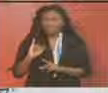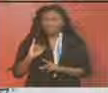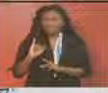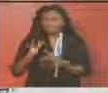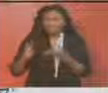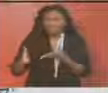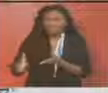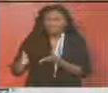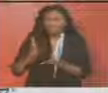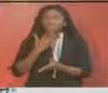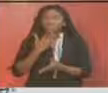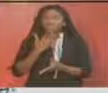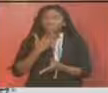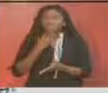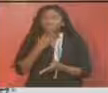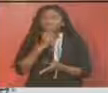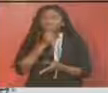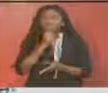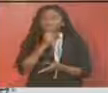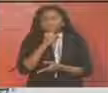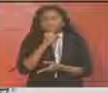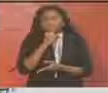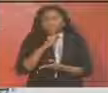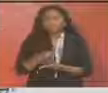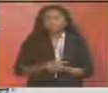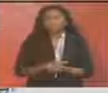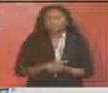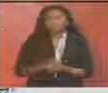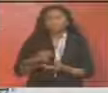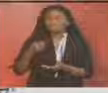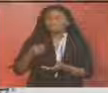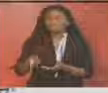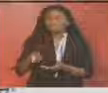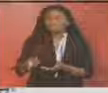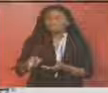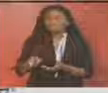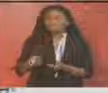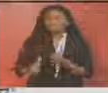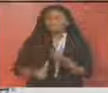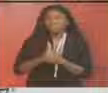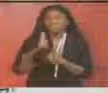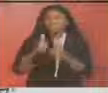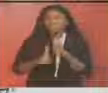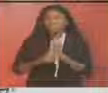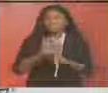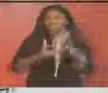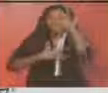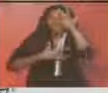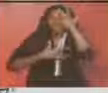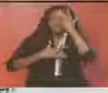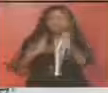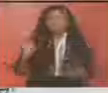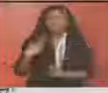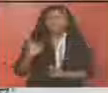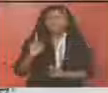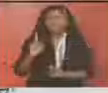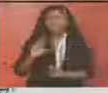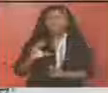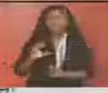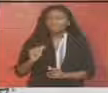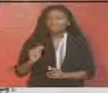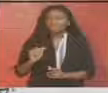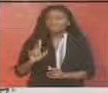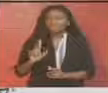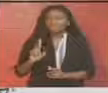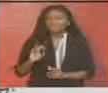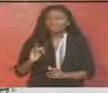and we're seeing some darker hues. Those last few cases actually came, all of them from County Caroni, where we would have had 2 or